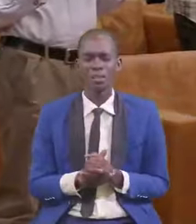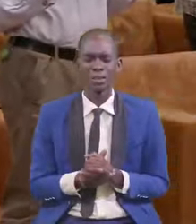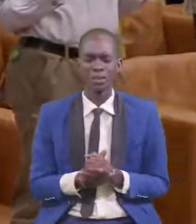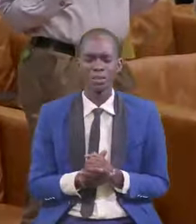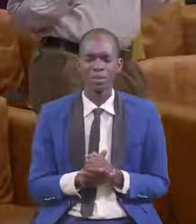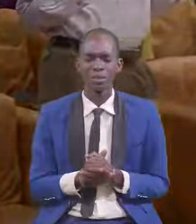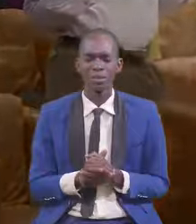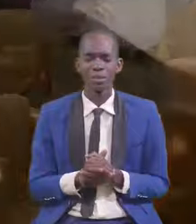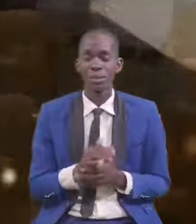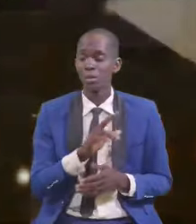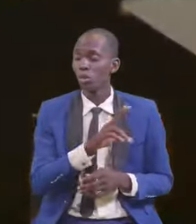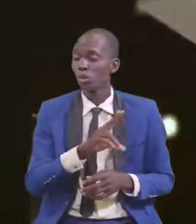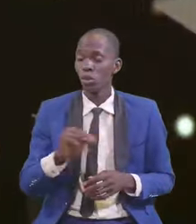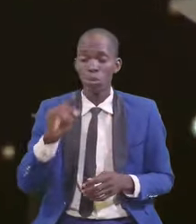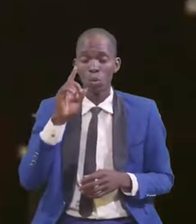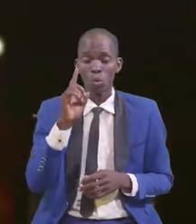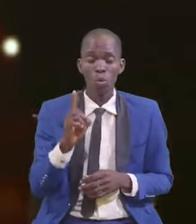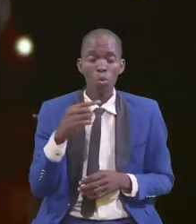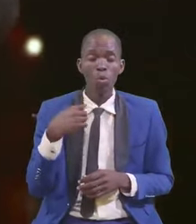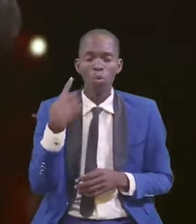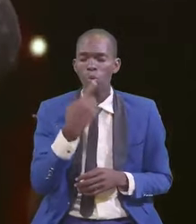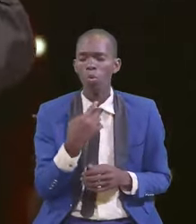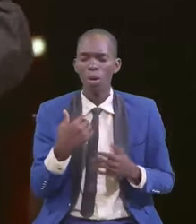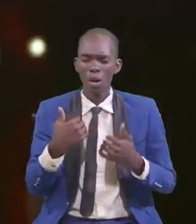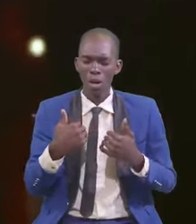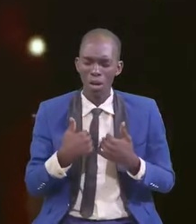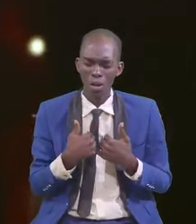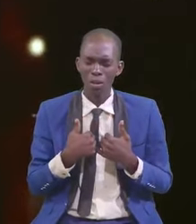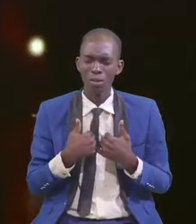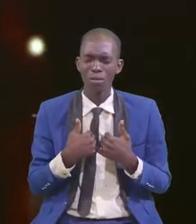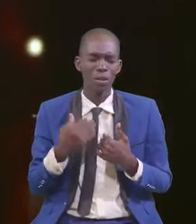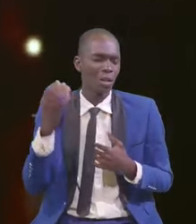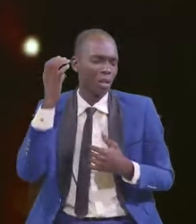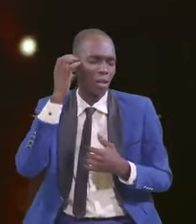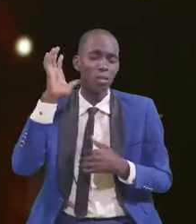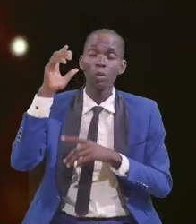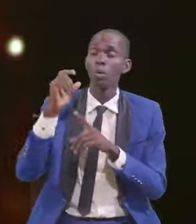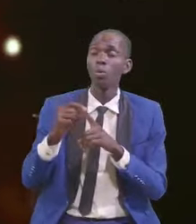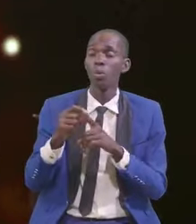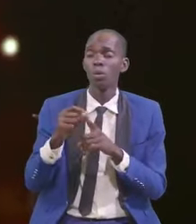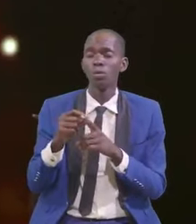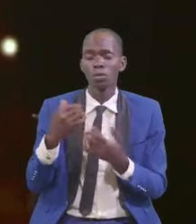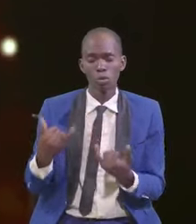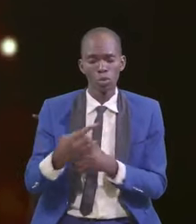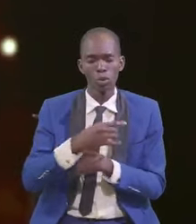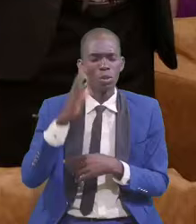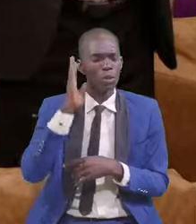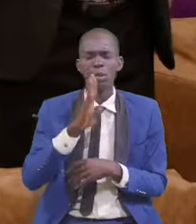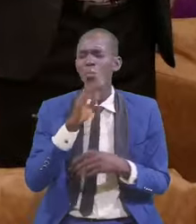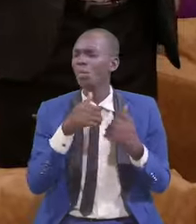name no one who has heard your words today will be lost